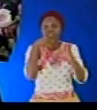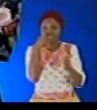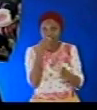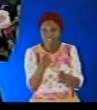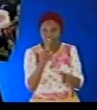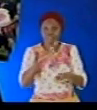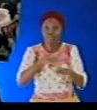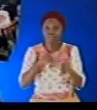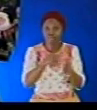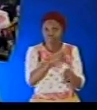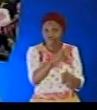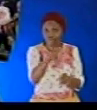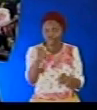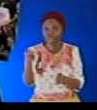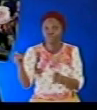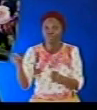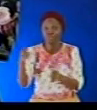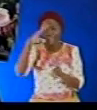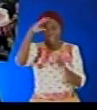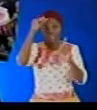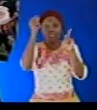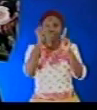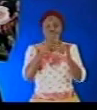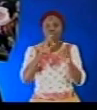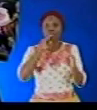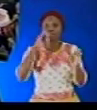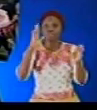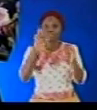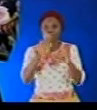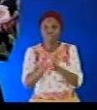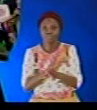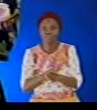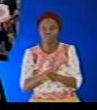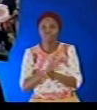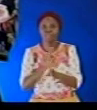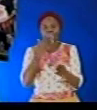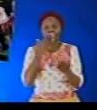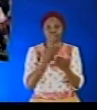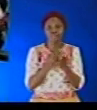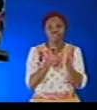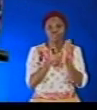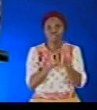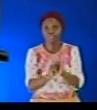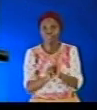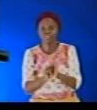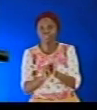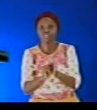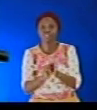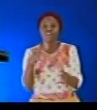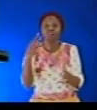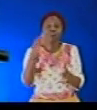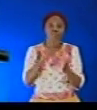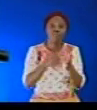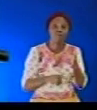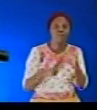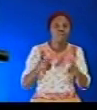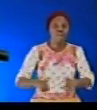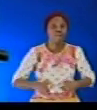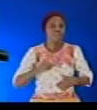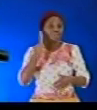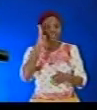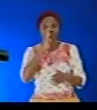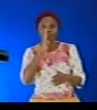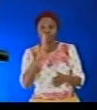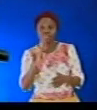saith unto you, his word fulfilled by example of what a life should be. God has a plan